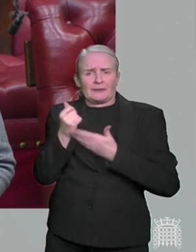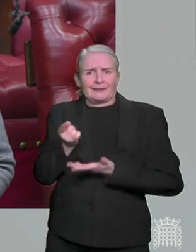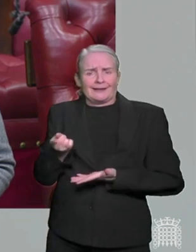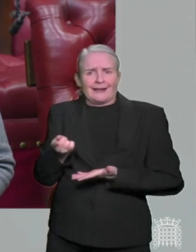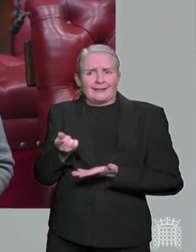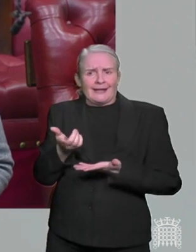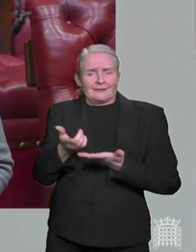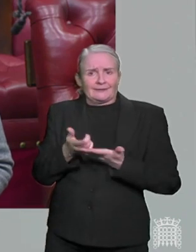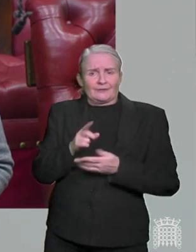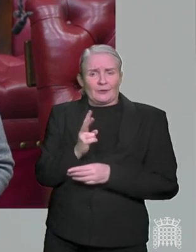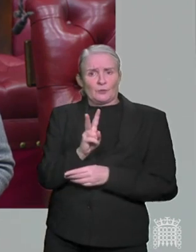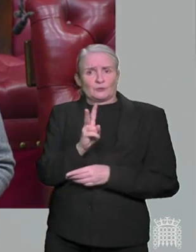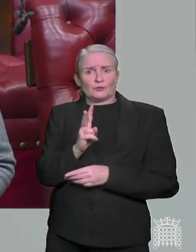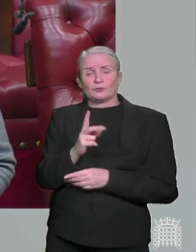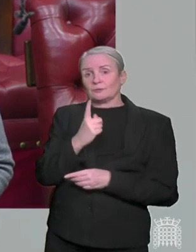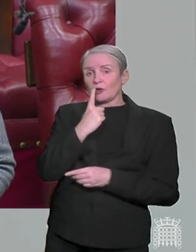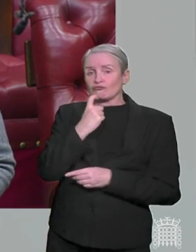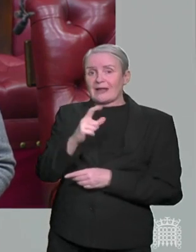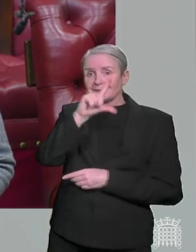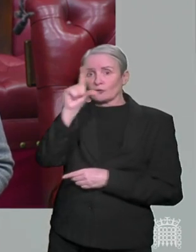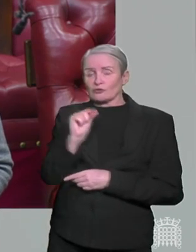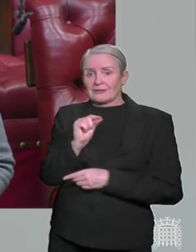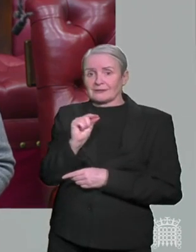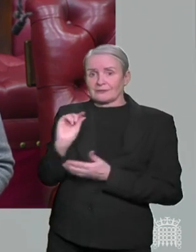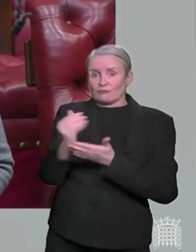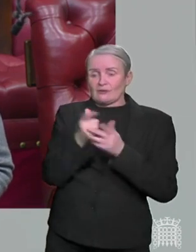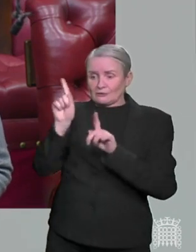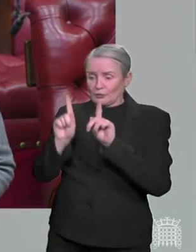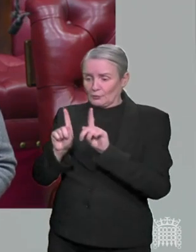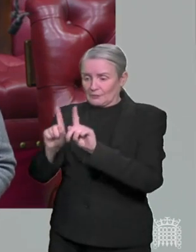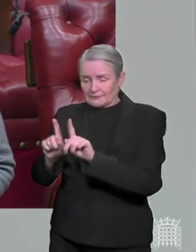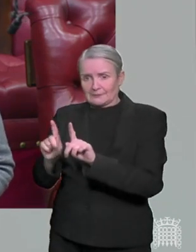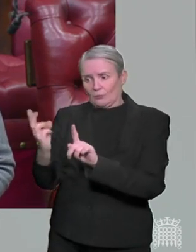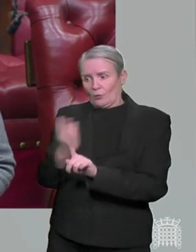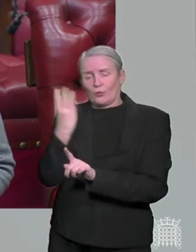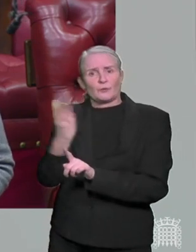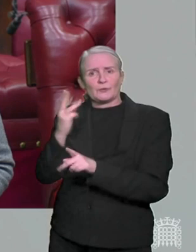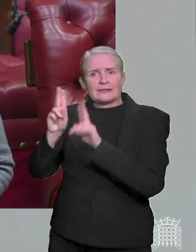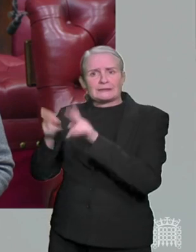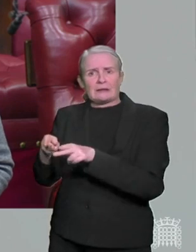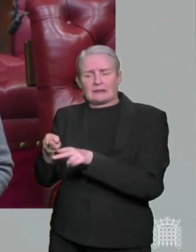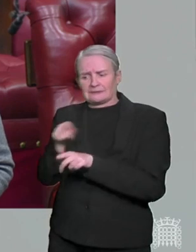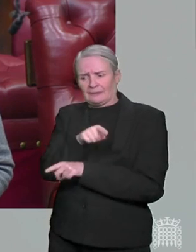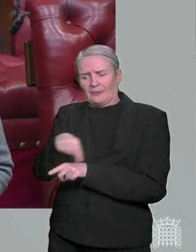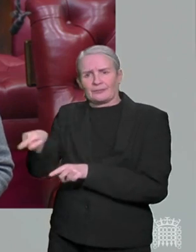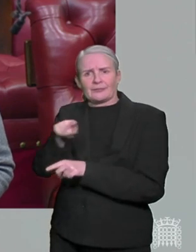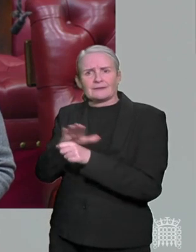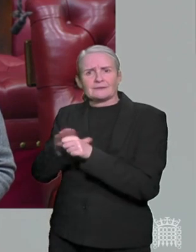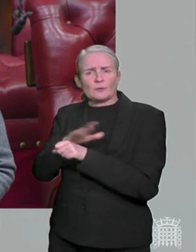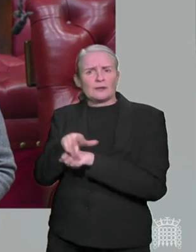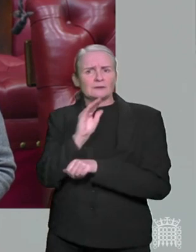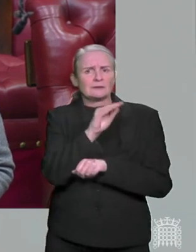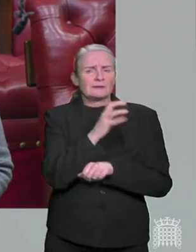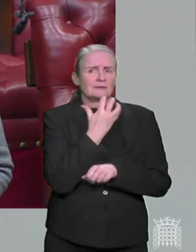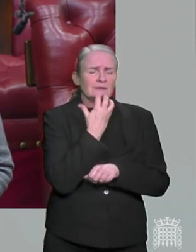2 Red Crescent would-be rescuers. Has the government, or will the government, demand answers from the Israeli government about what happened to Hind and